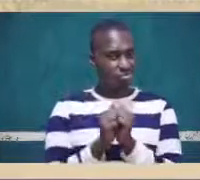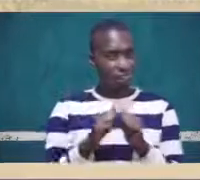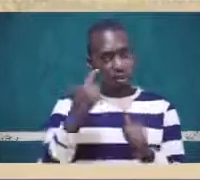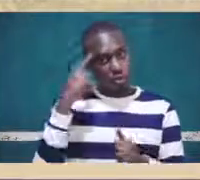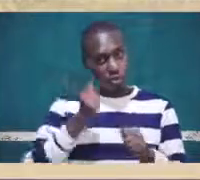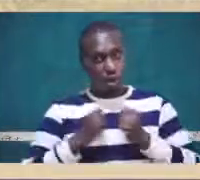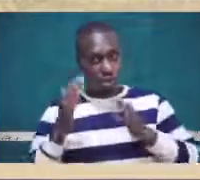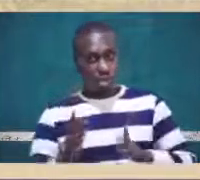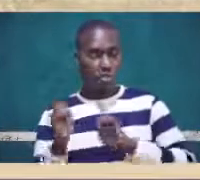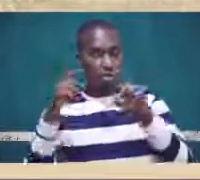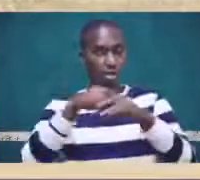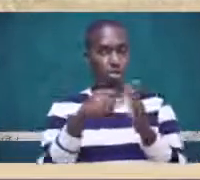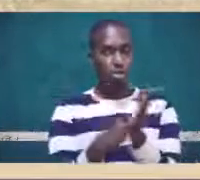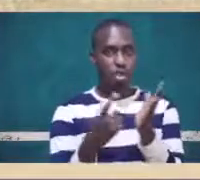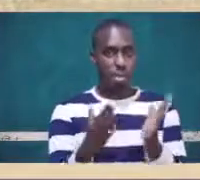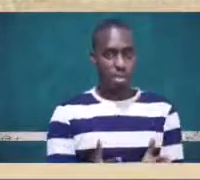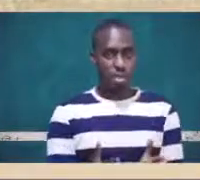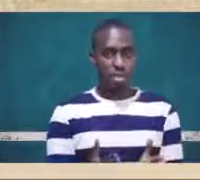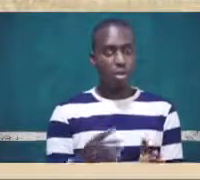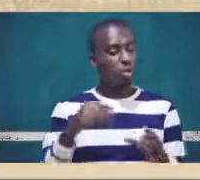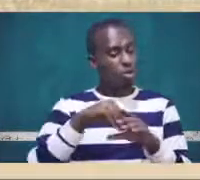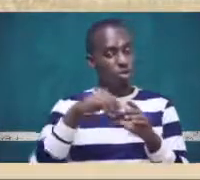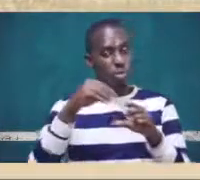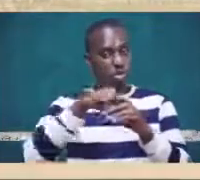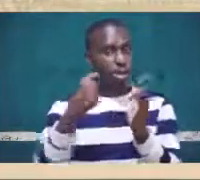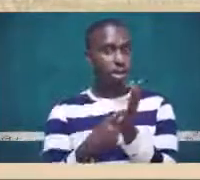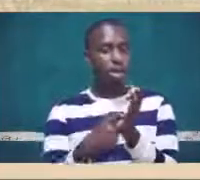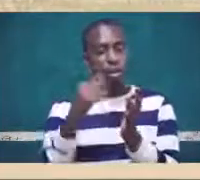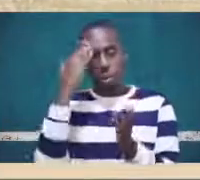for a Rwandan to go to Uganda, because